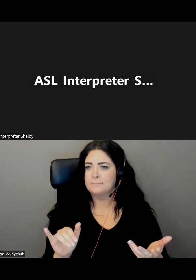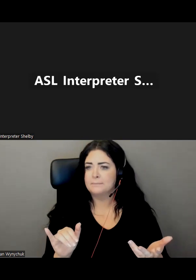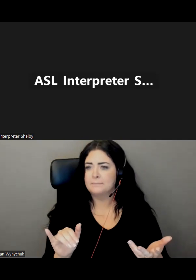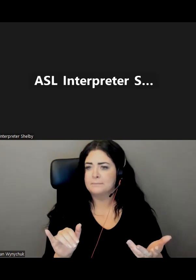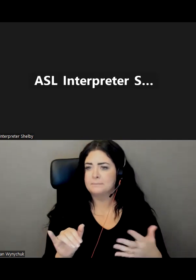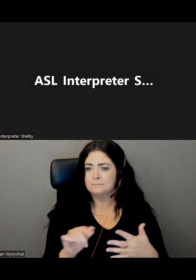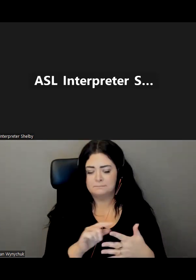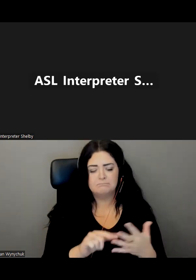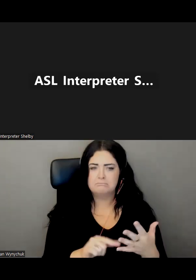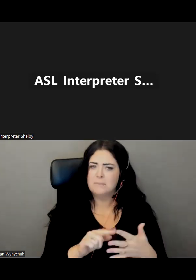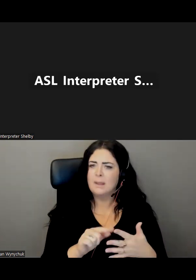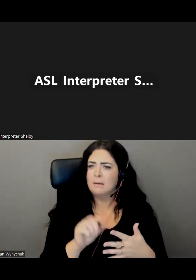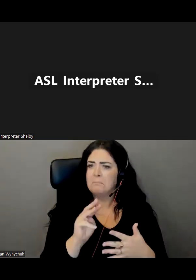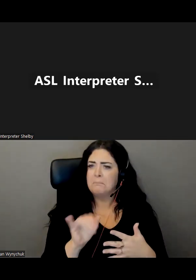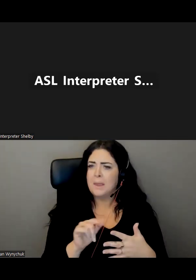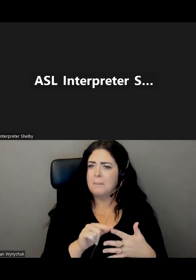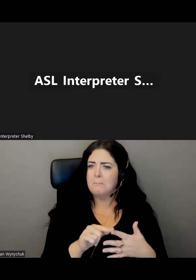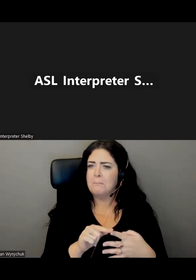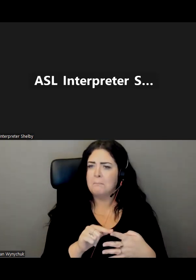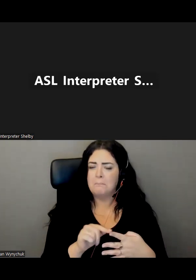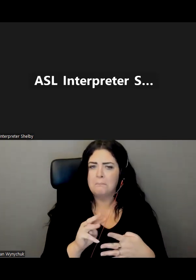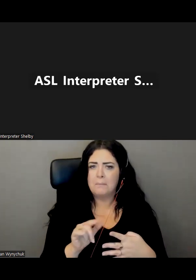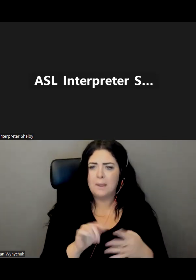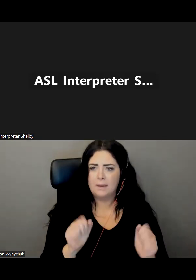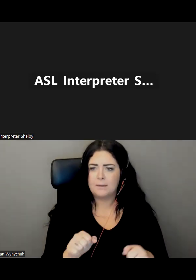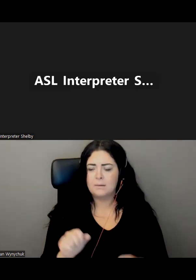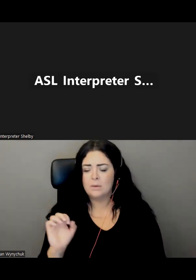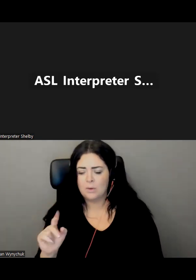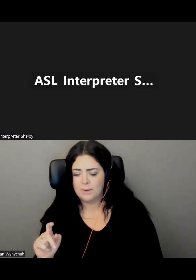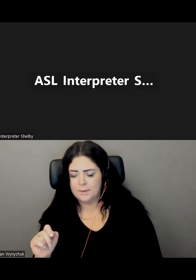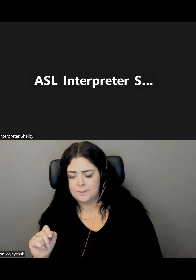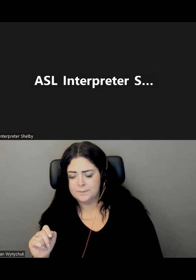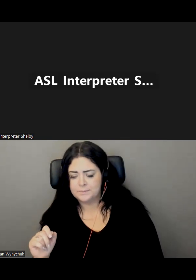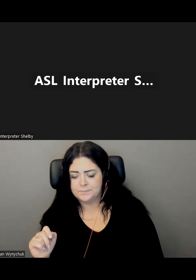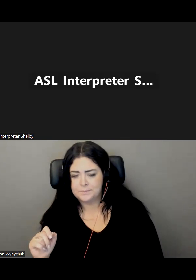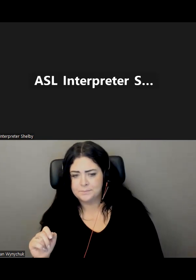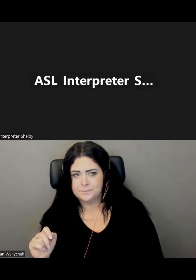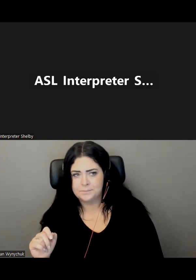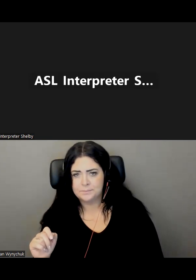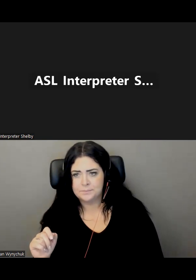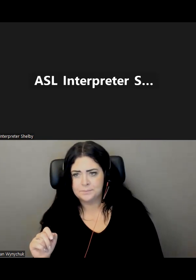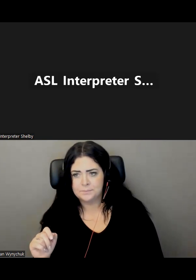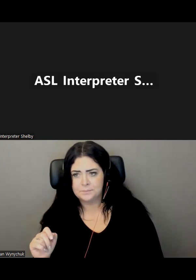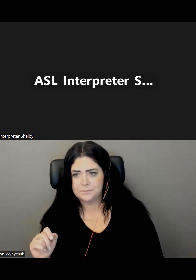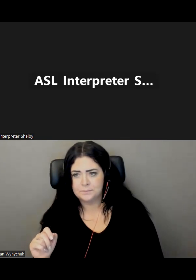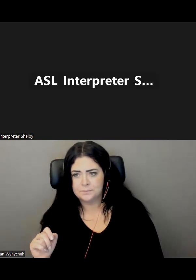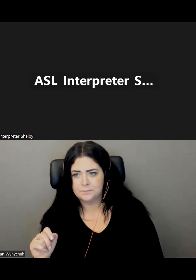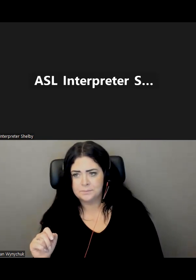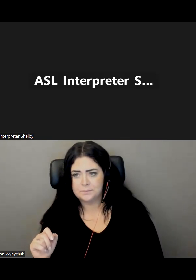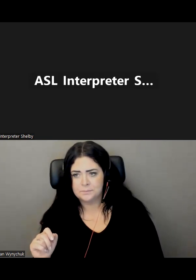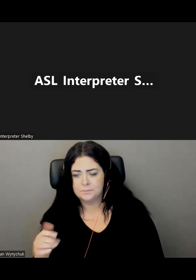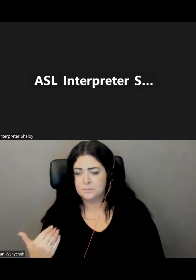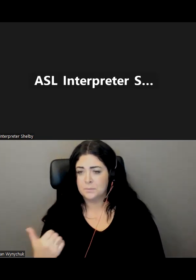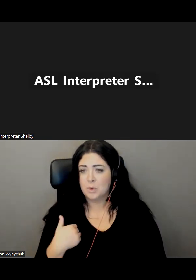May. Early May, you could probably start them off. Okay. Second question is, we already have some flower